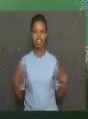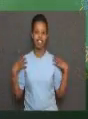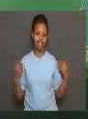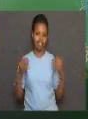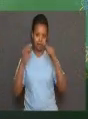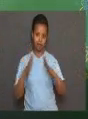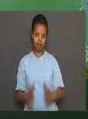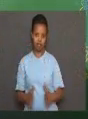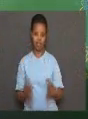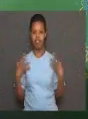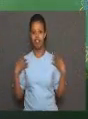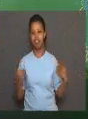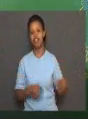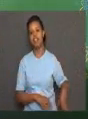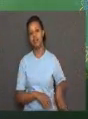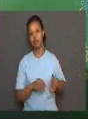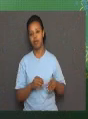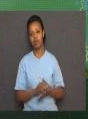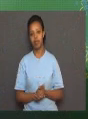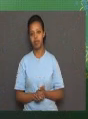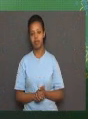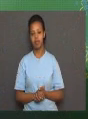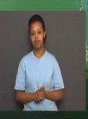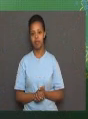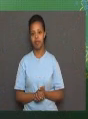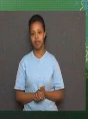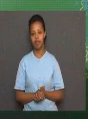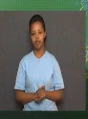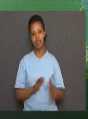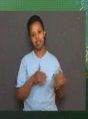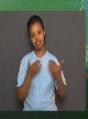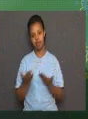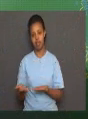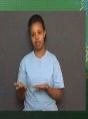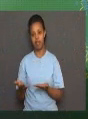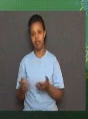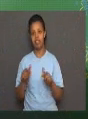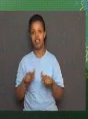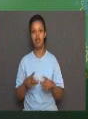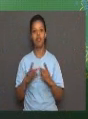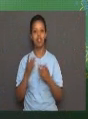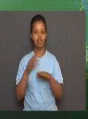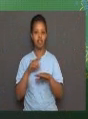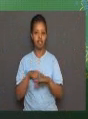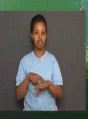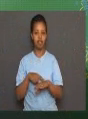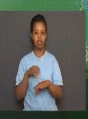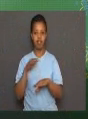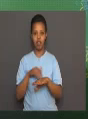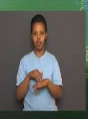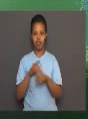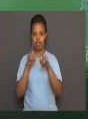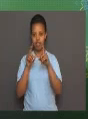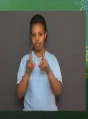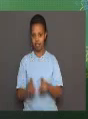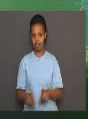Hello, teacher. Hello, students. Welcome to today's lesson on